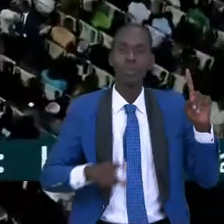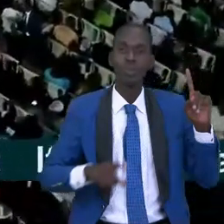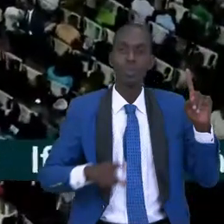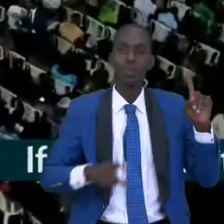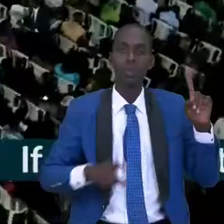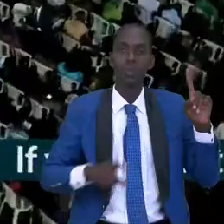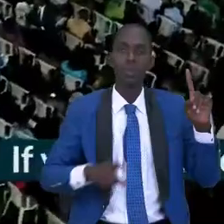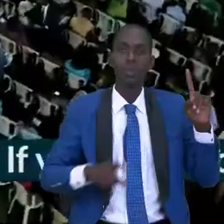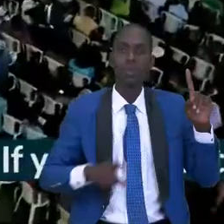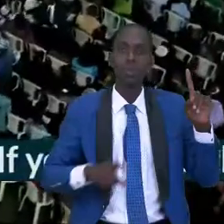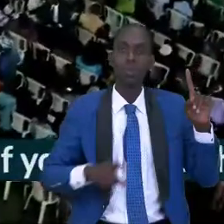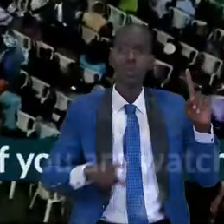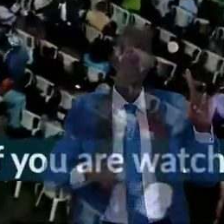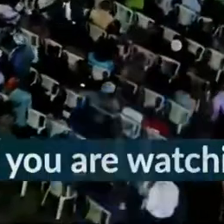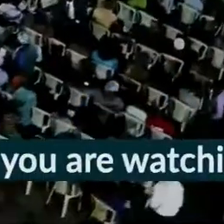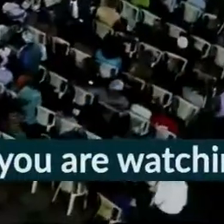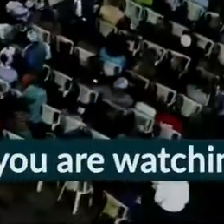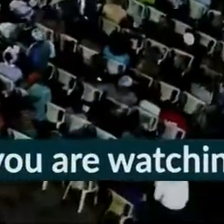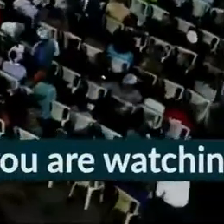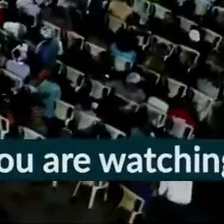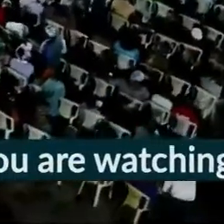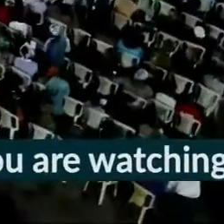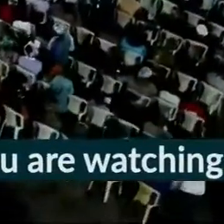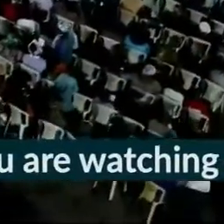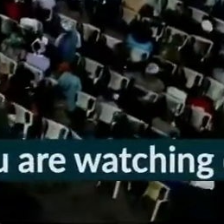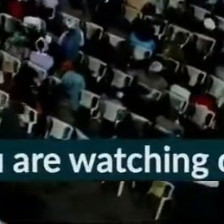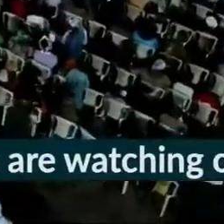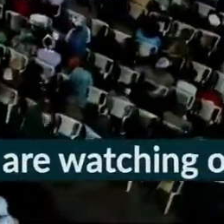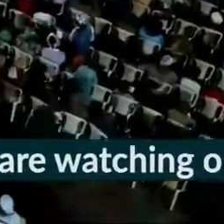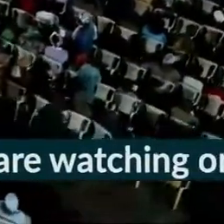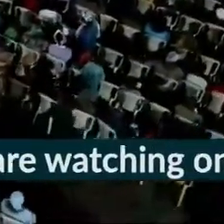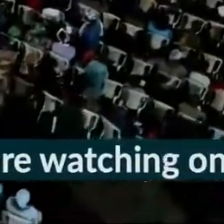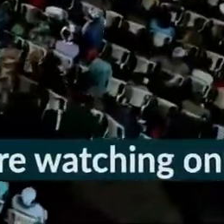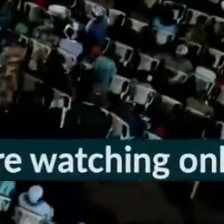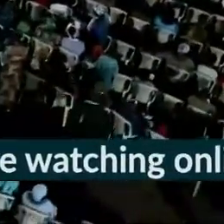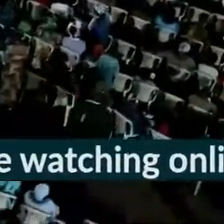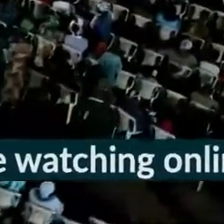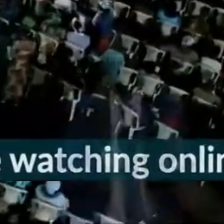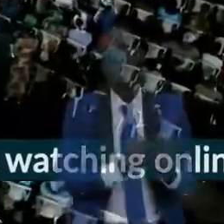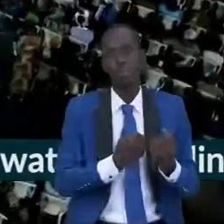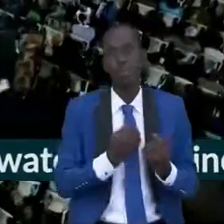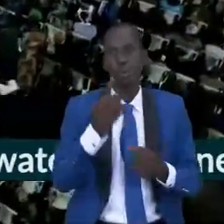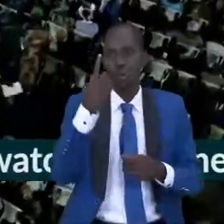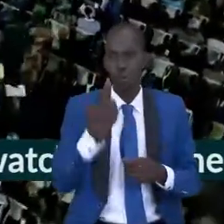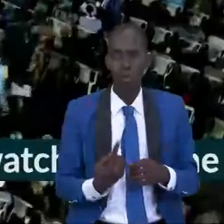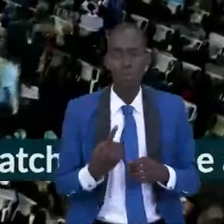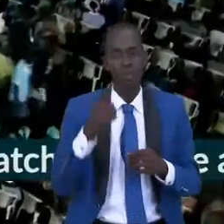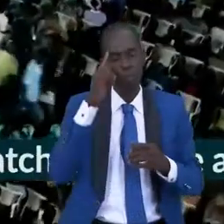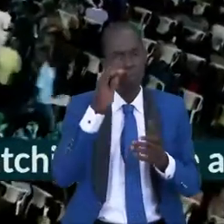Please, you gave your life to Jesus. If you've not been attended to, don't just sit